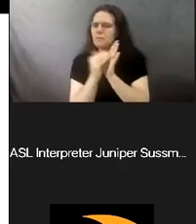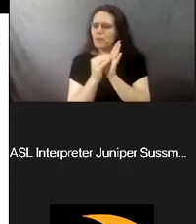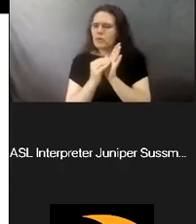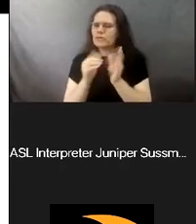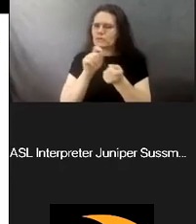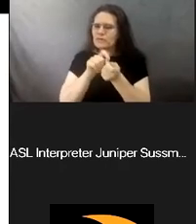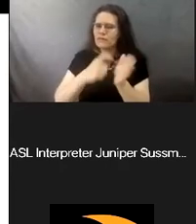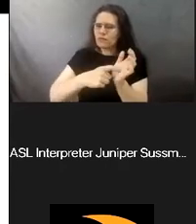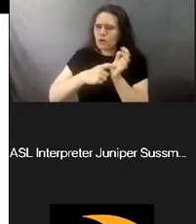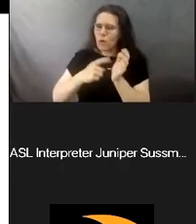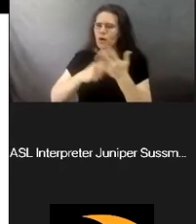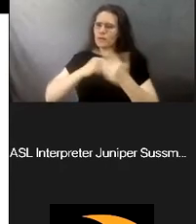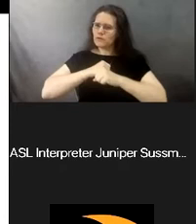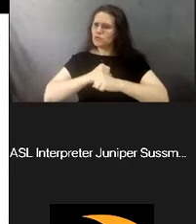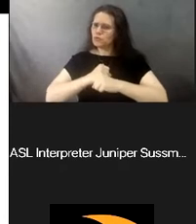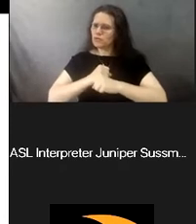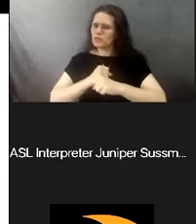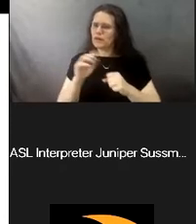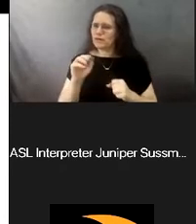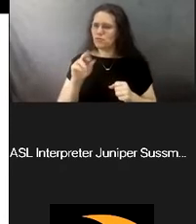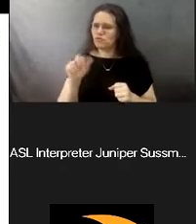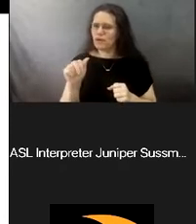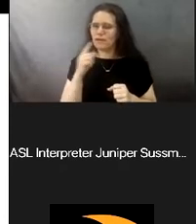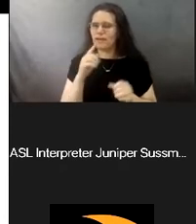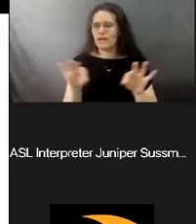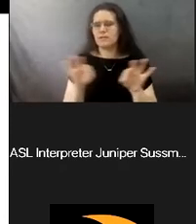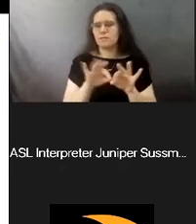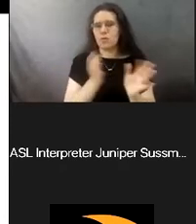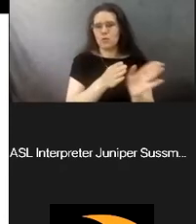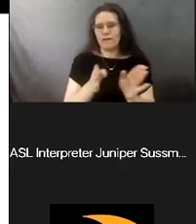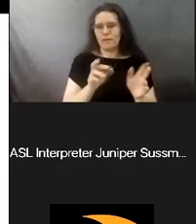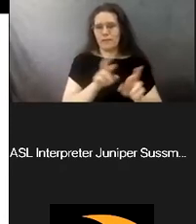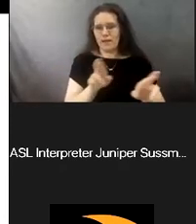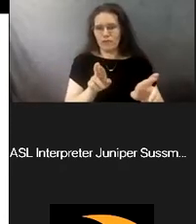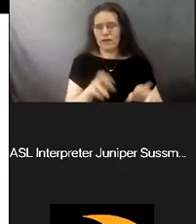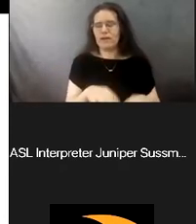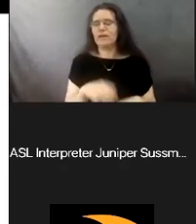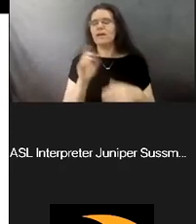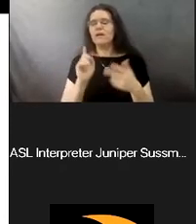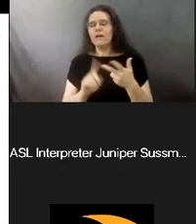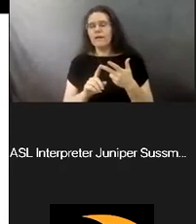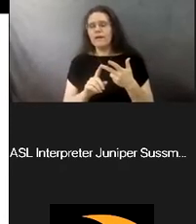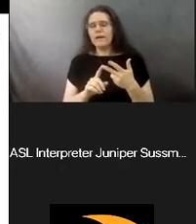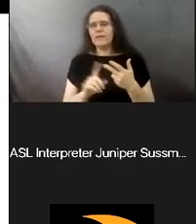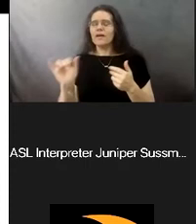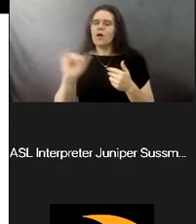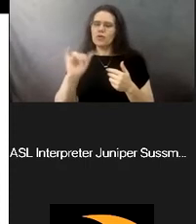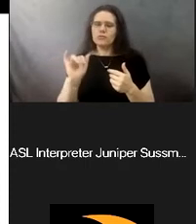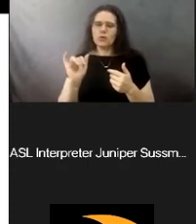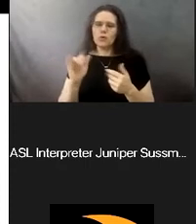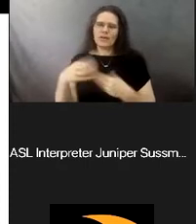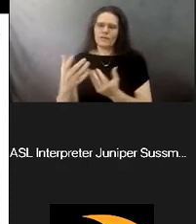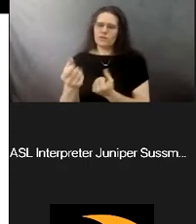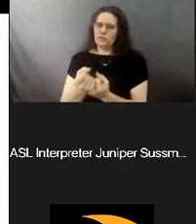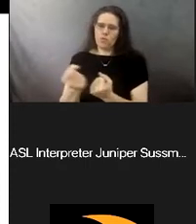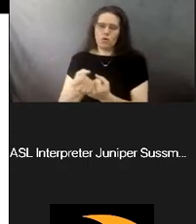important. And then also helping provide that support, like as a provider at a healthcare center, the